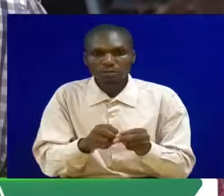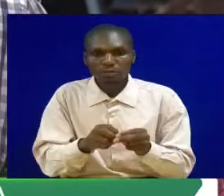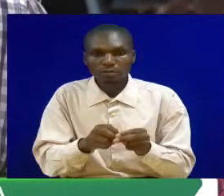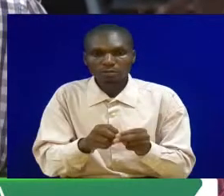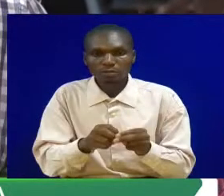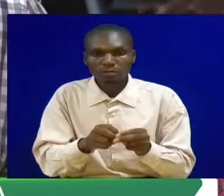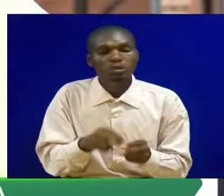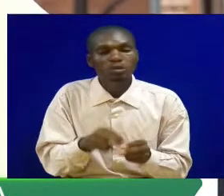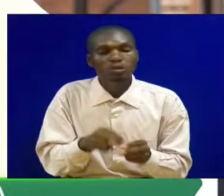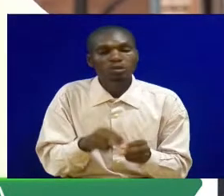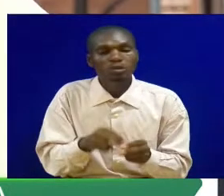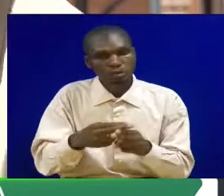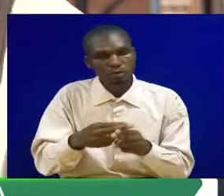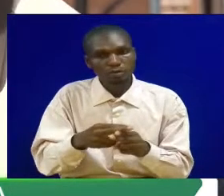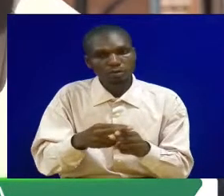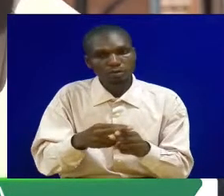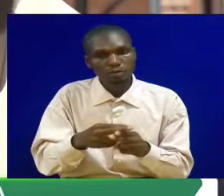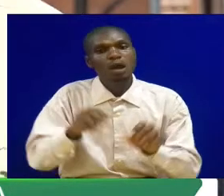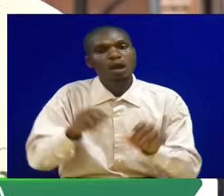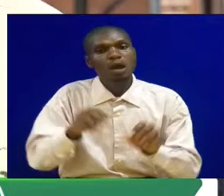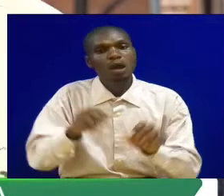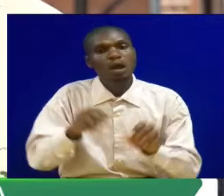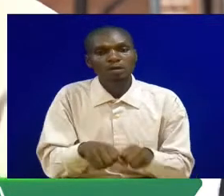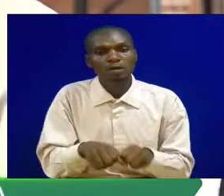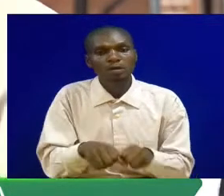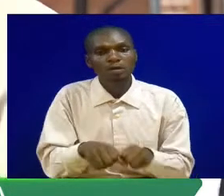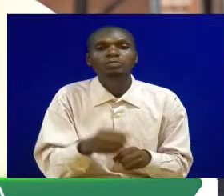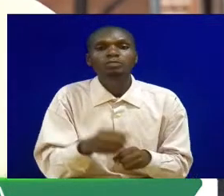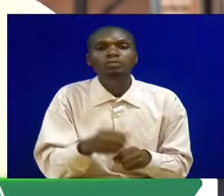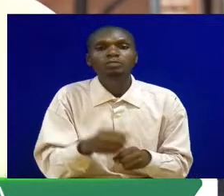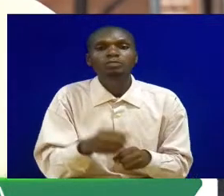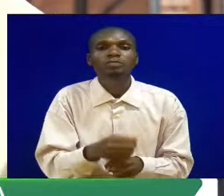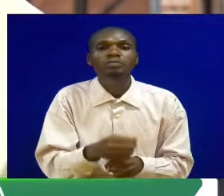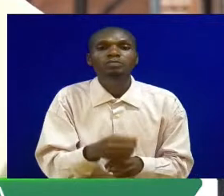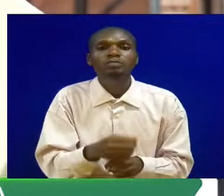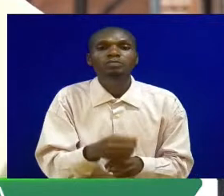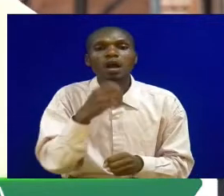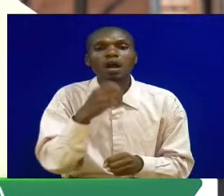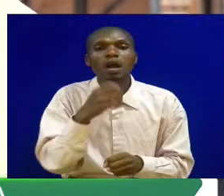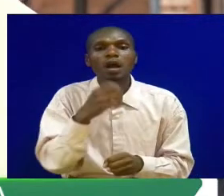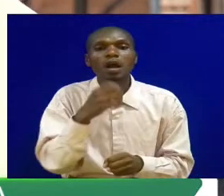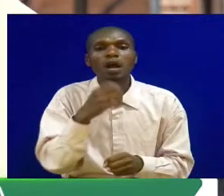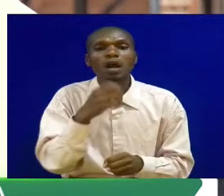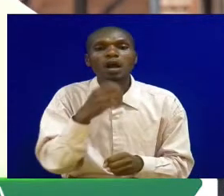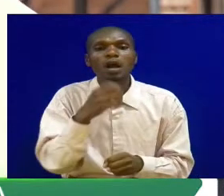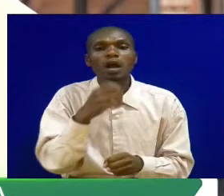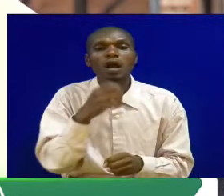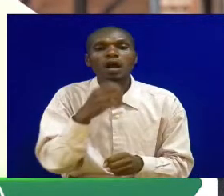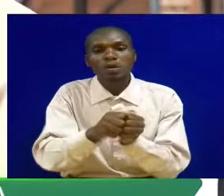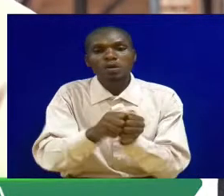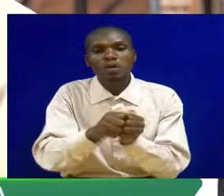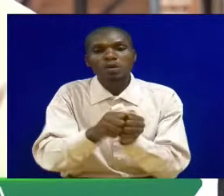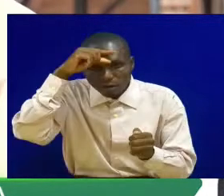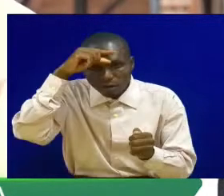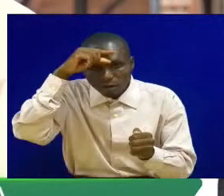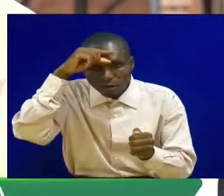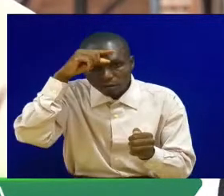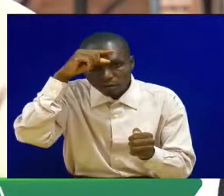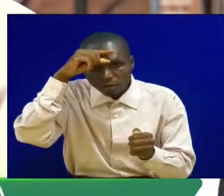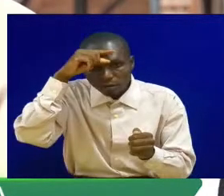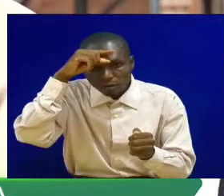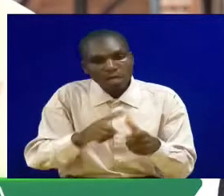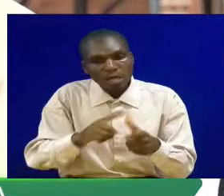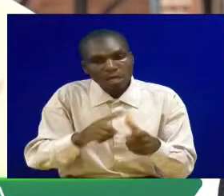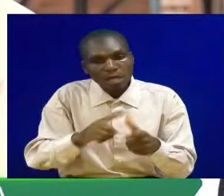as possible. That the Mara sugar factory are seriously cooperating with the government to see that this issue has